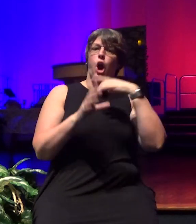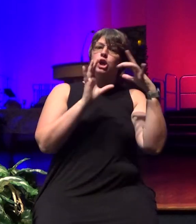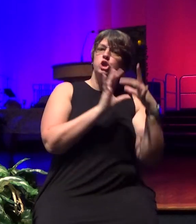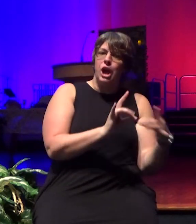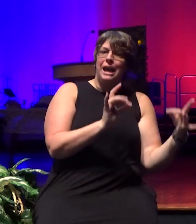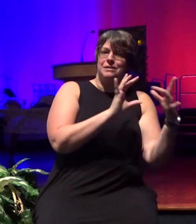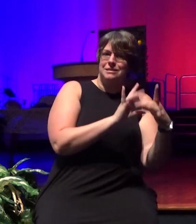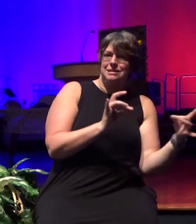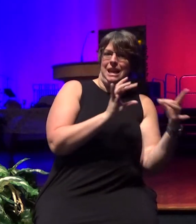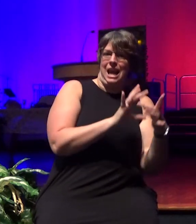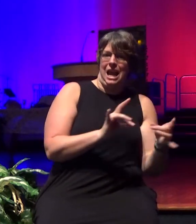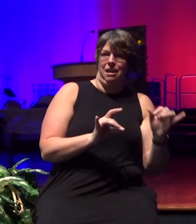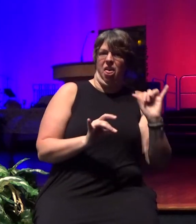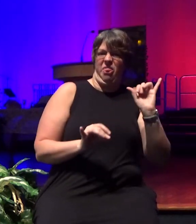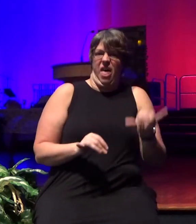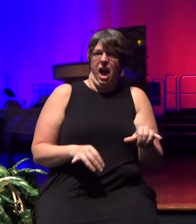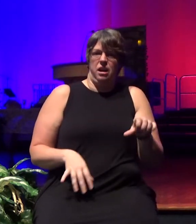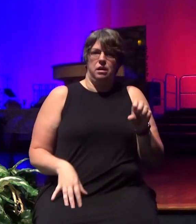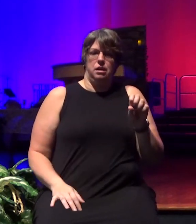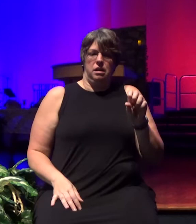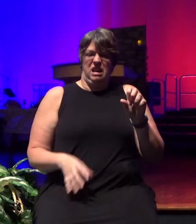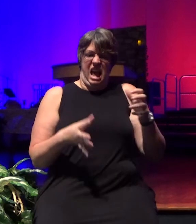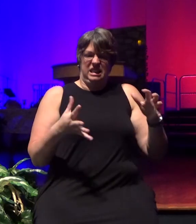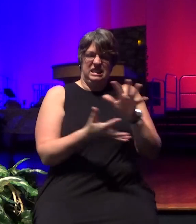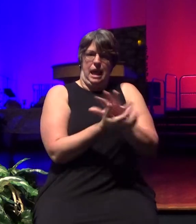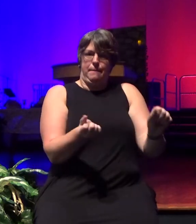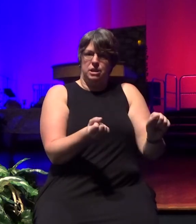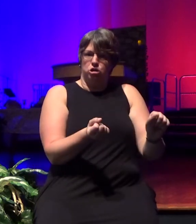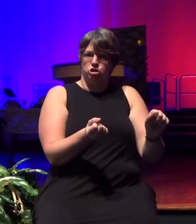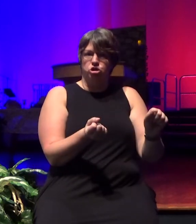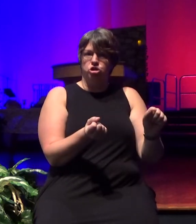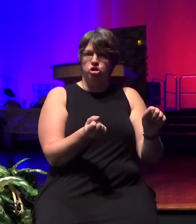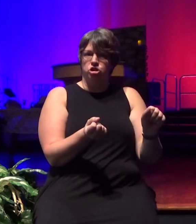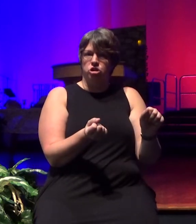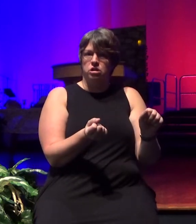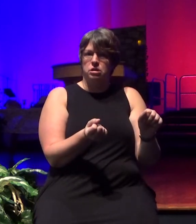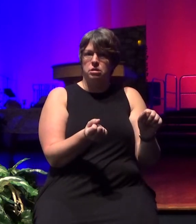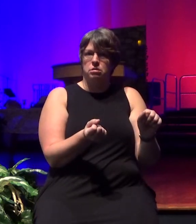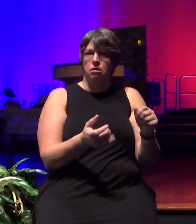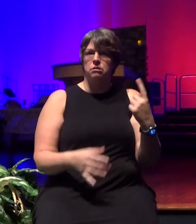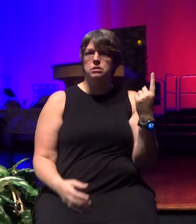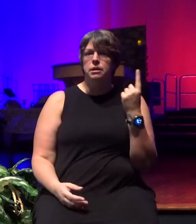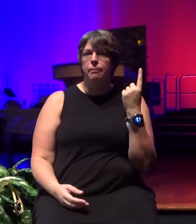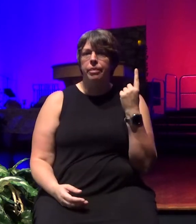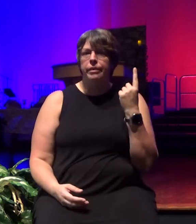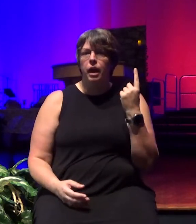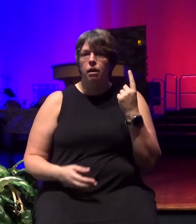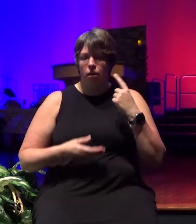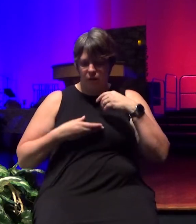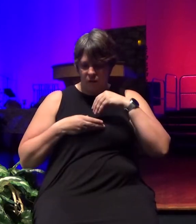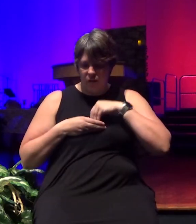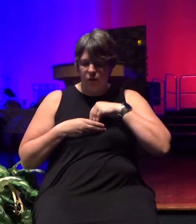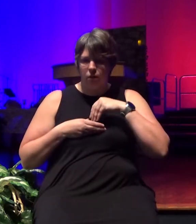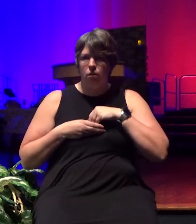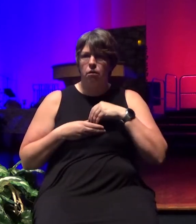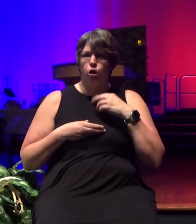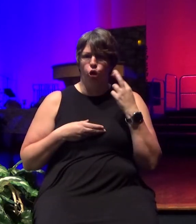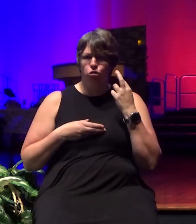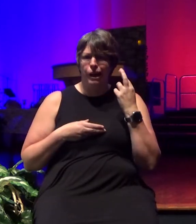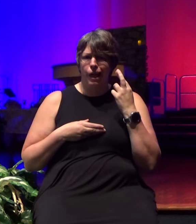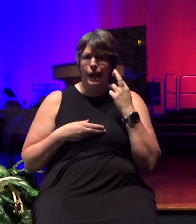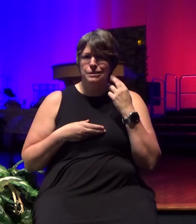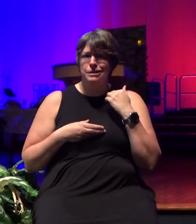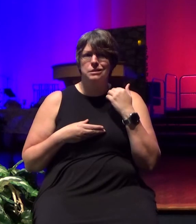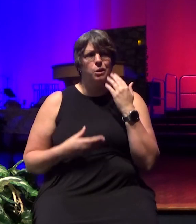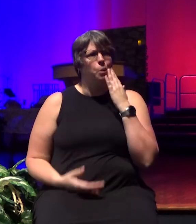sabotage. And something within us realizes at our depth of, why am I doing this?